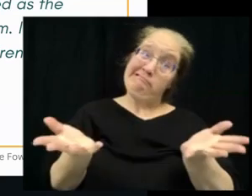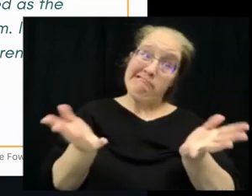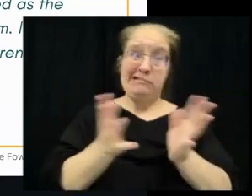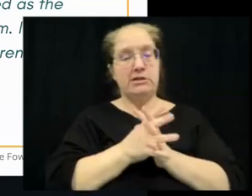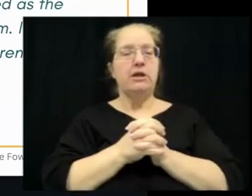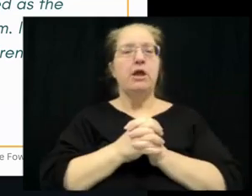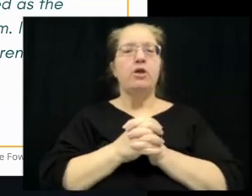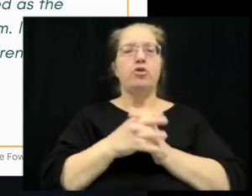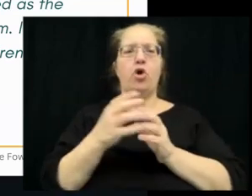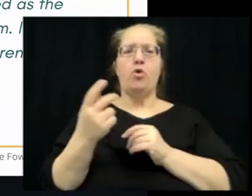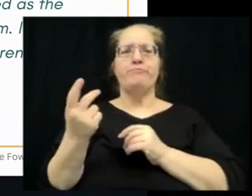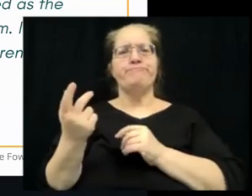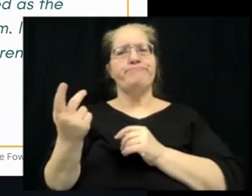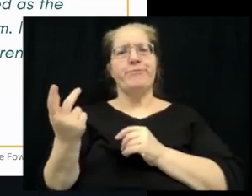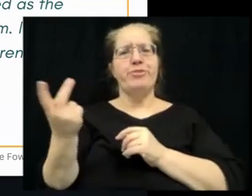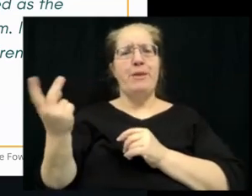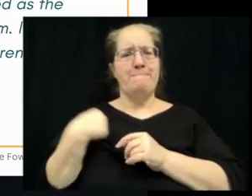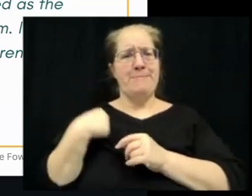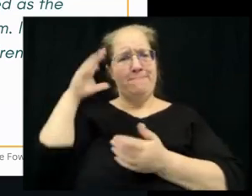and so we were really stuck as a couple,